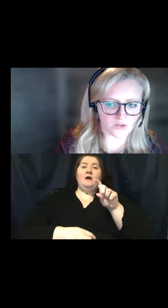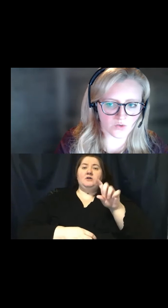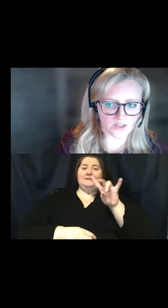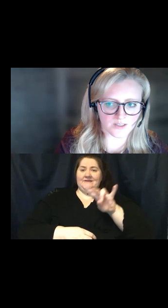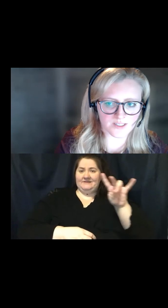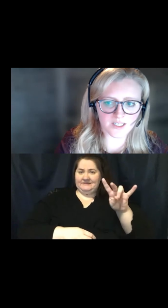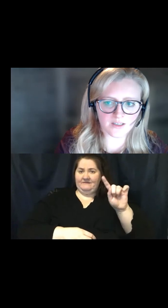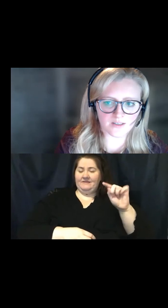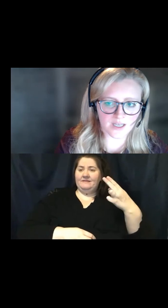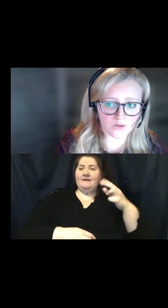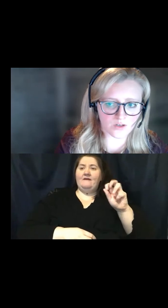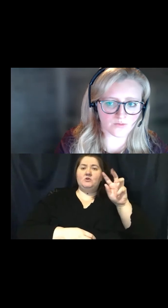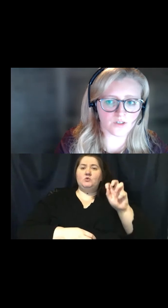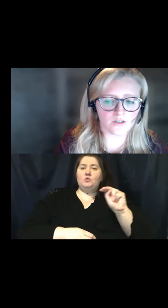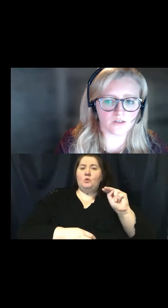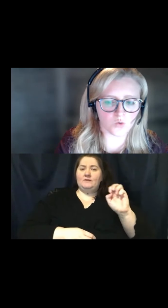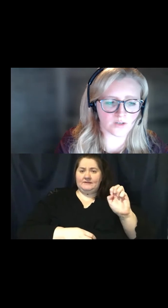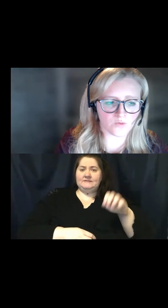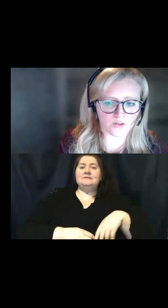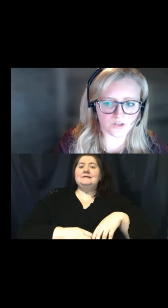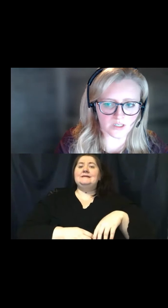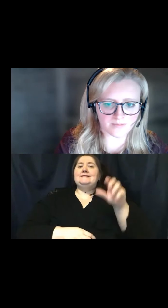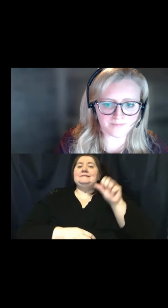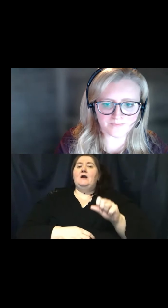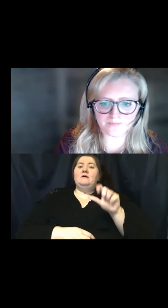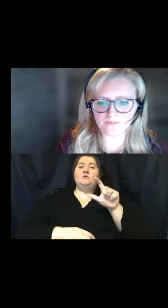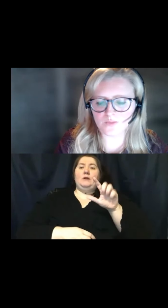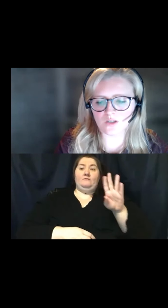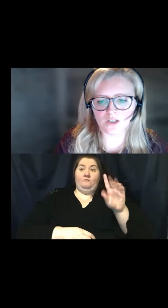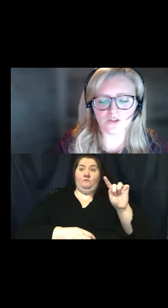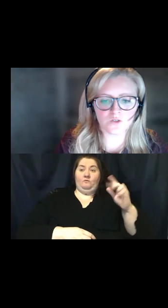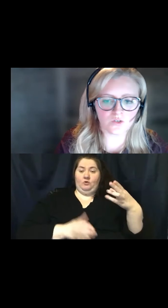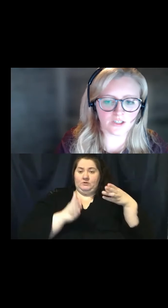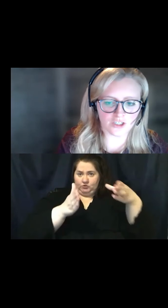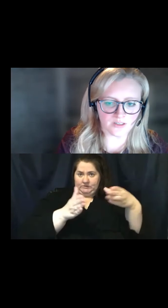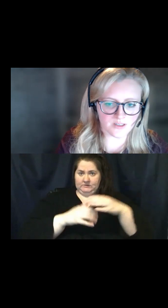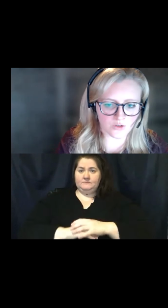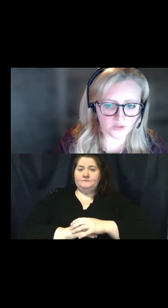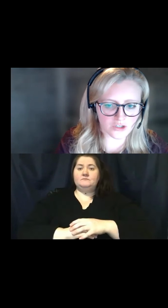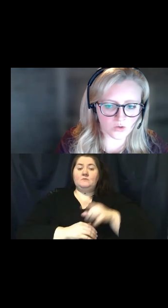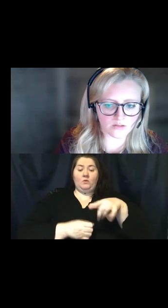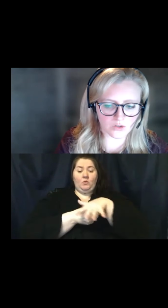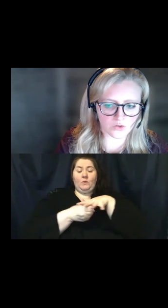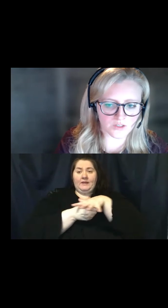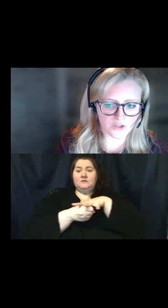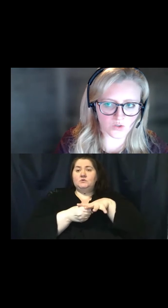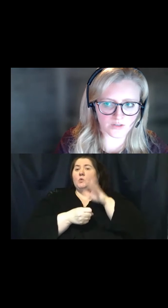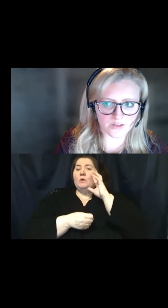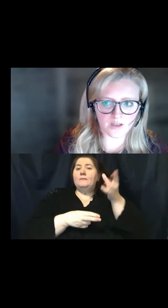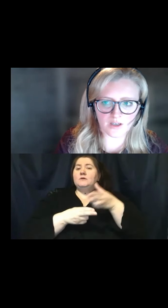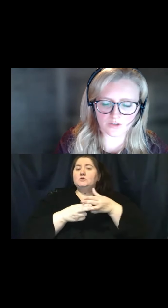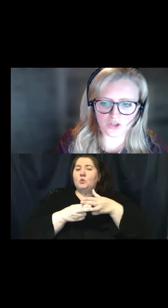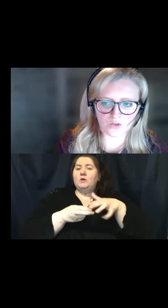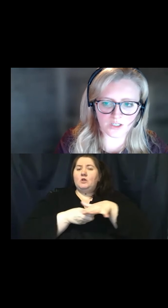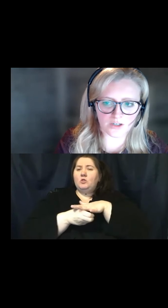177th Avenue Northeast, south of 24th Street. In those locations, there will be short local